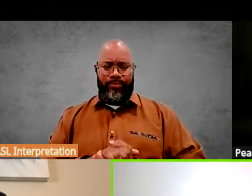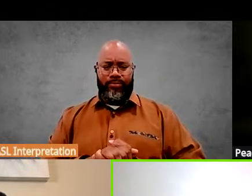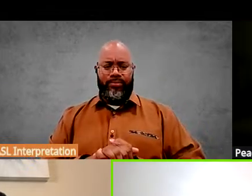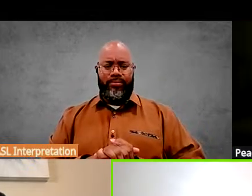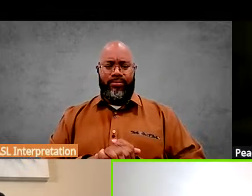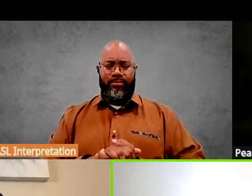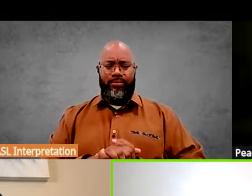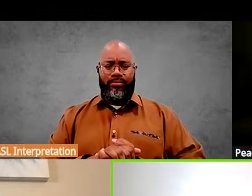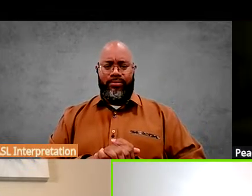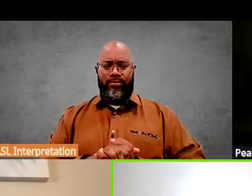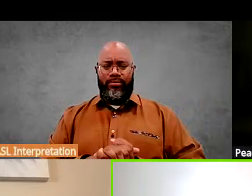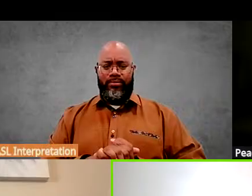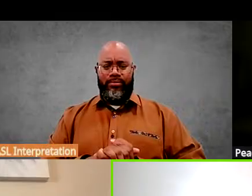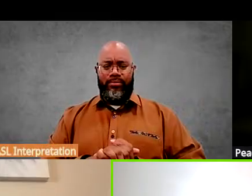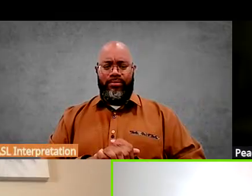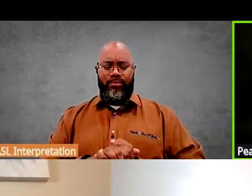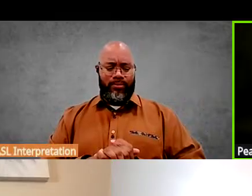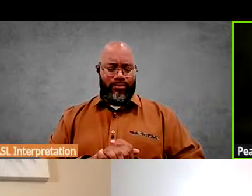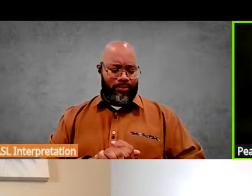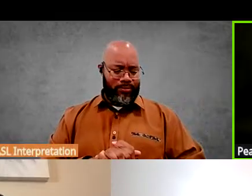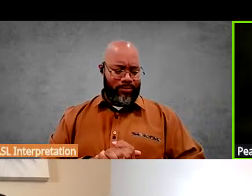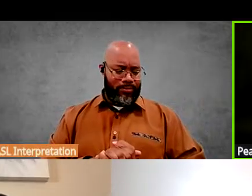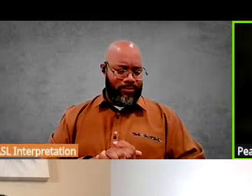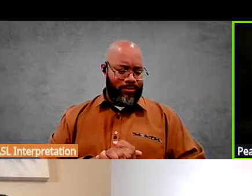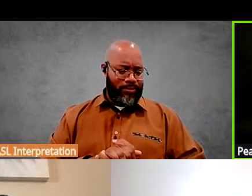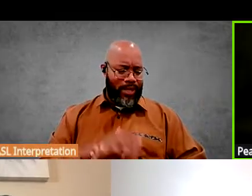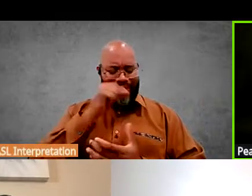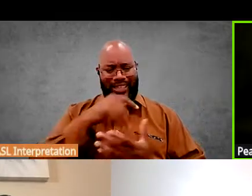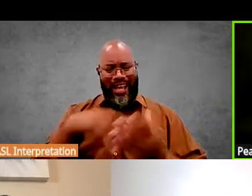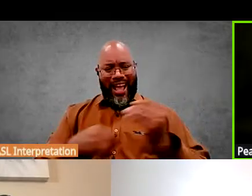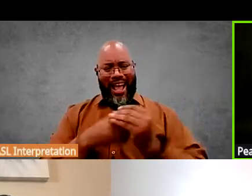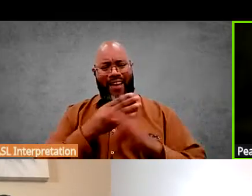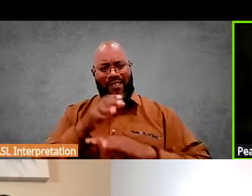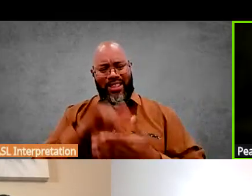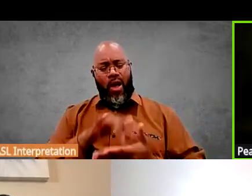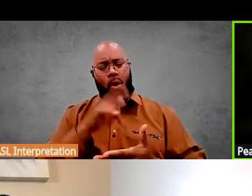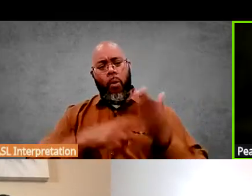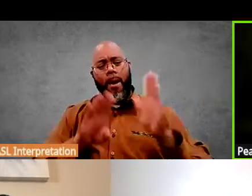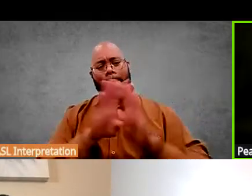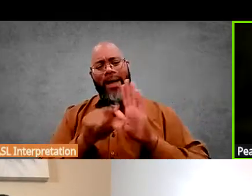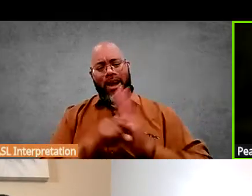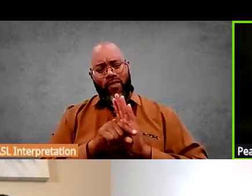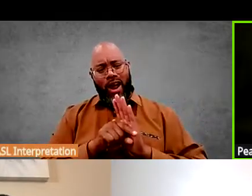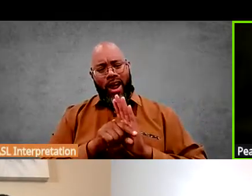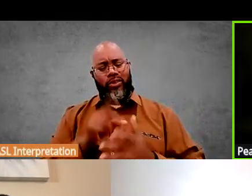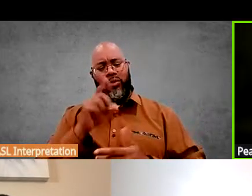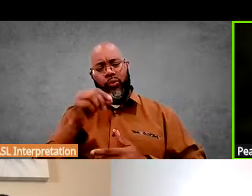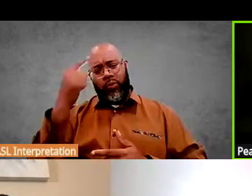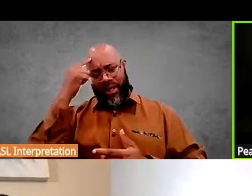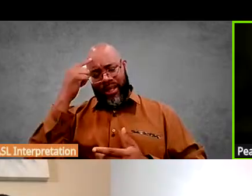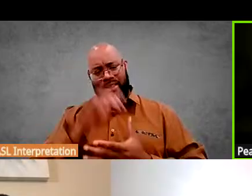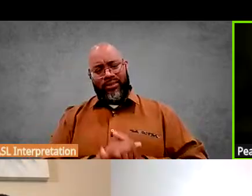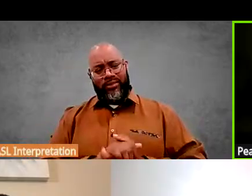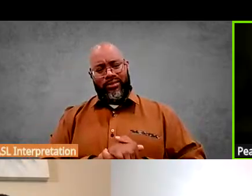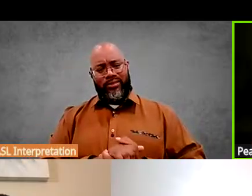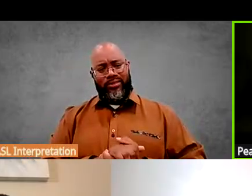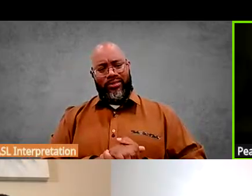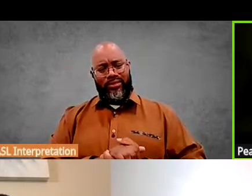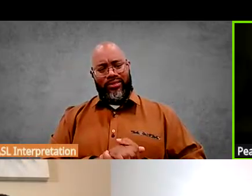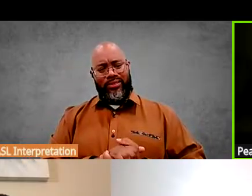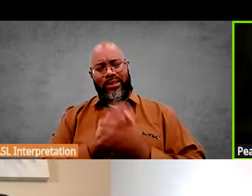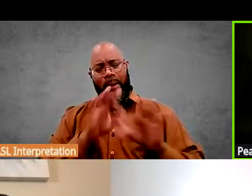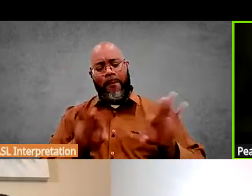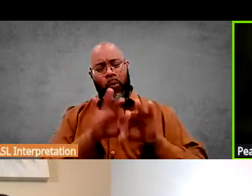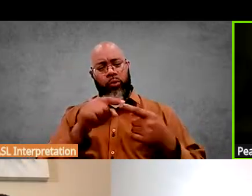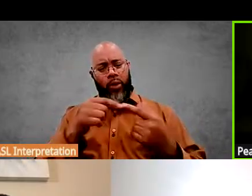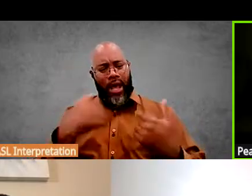Mm-mm. And No. I guess I'll So even add on to that, okay, like what background do you think is important to have